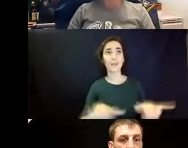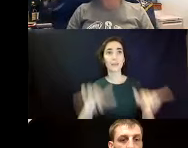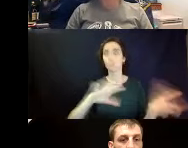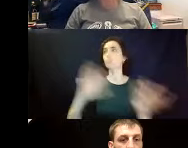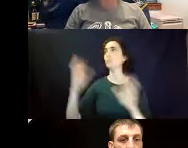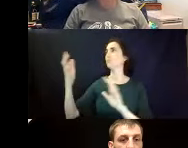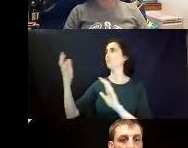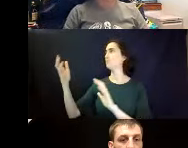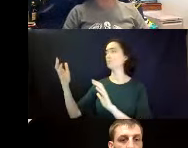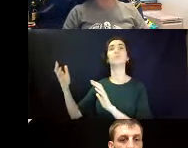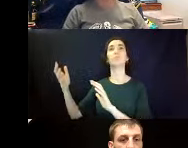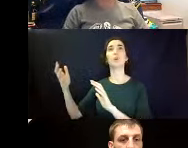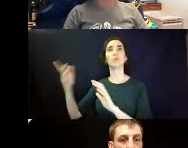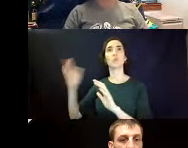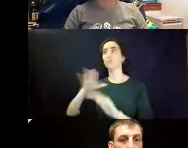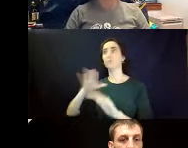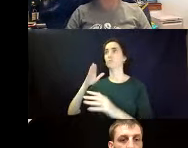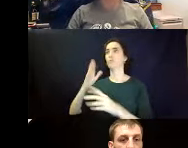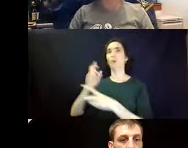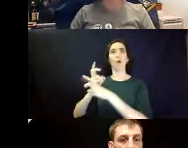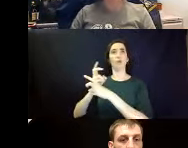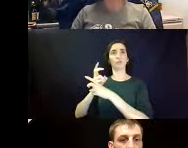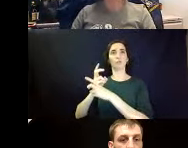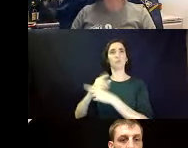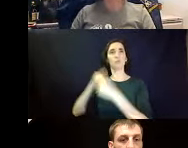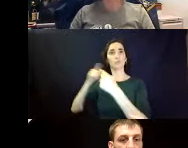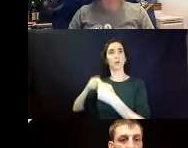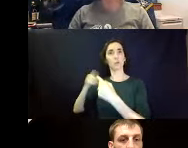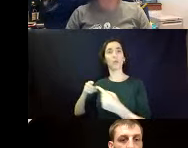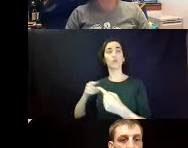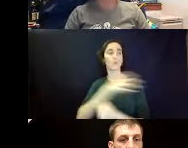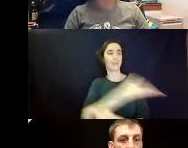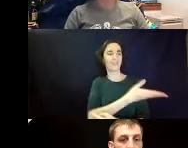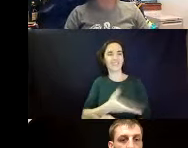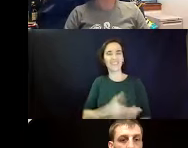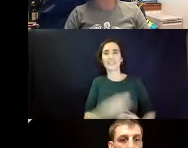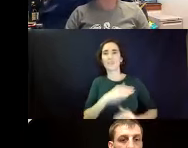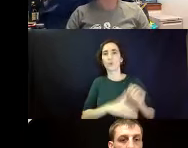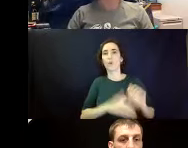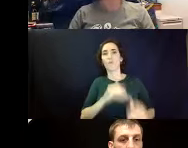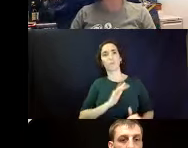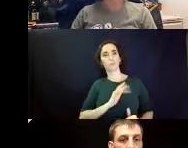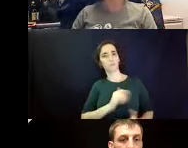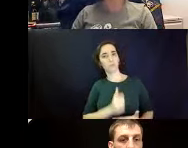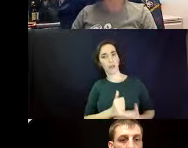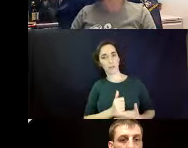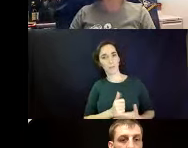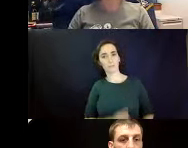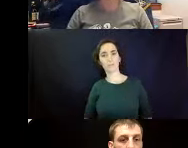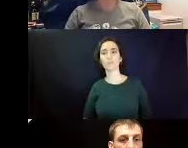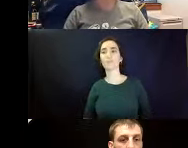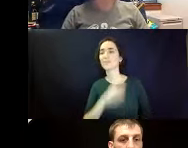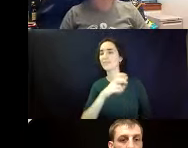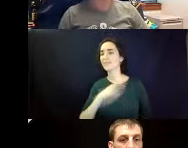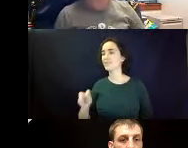barrier to navigate. So comfort items really come in handy. I'm gonna turn it back over to